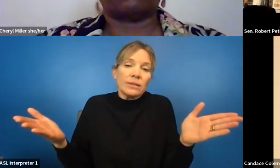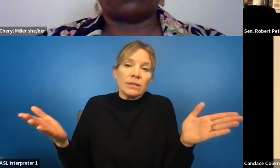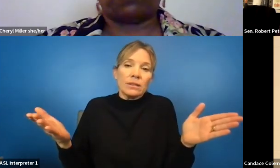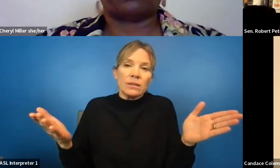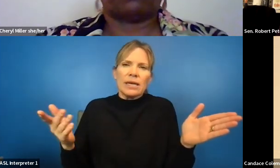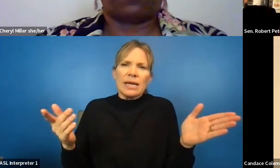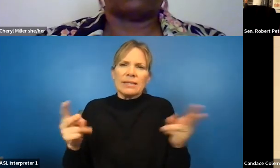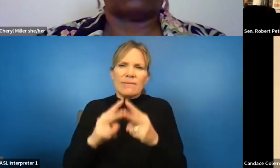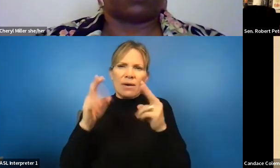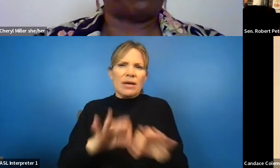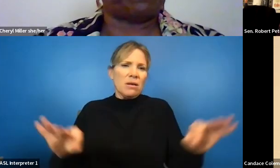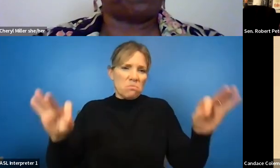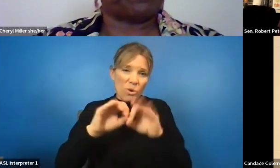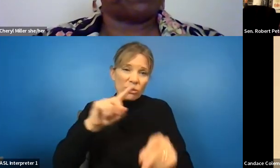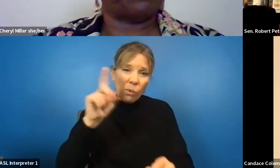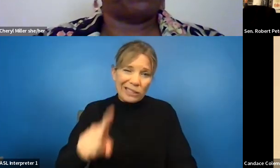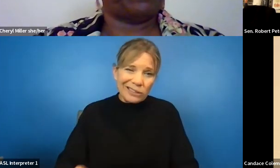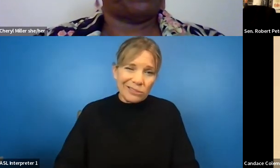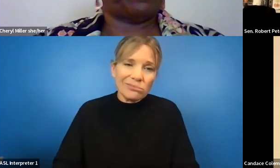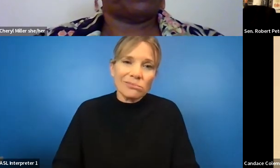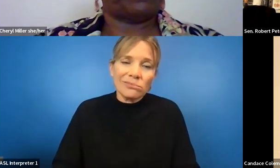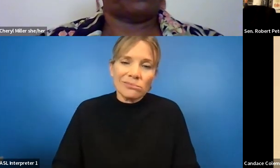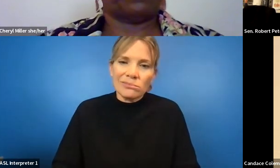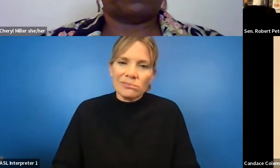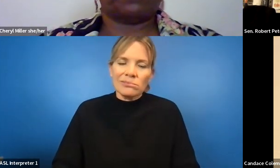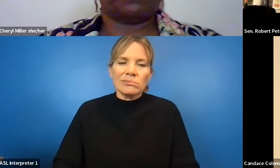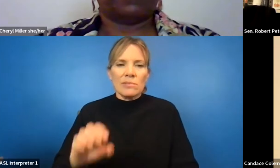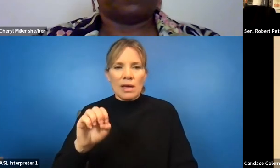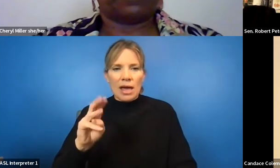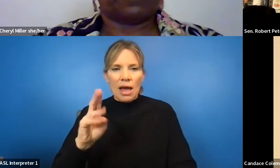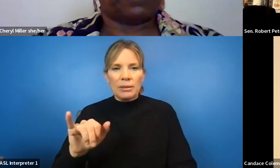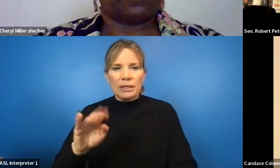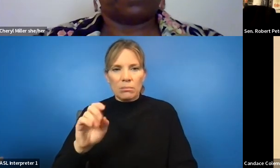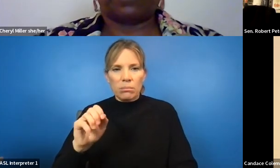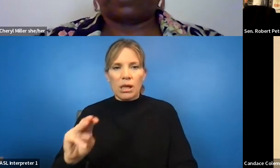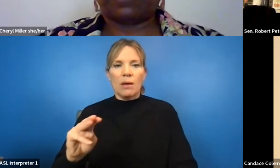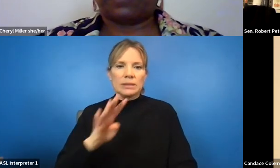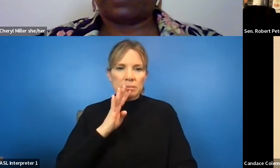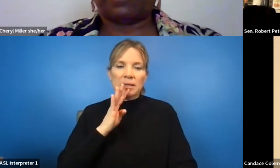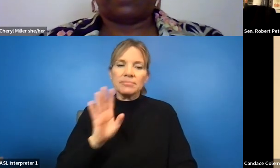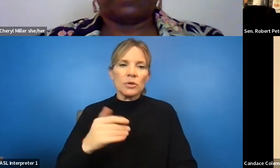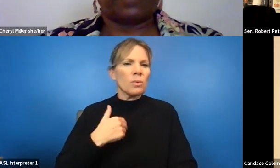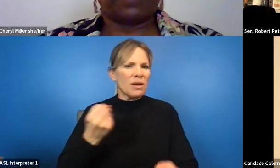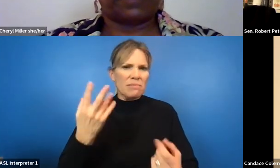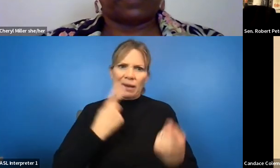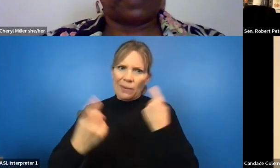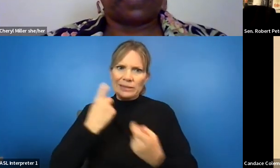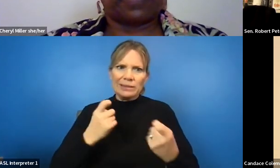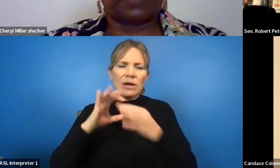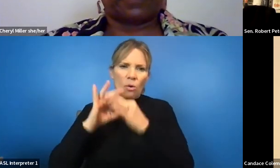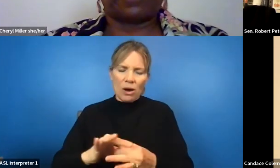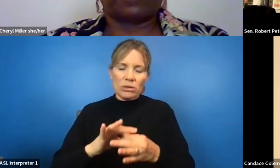that's a very important question. This is Emily Blum speaking again. We got a number of questions